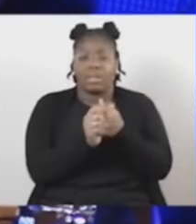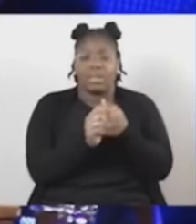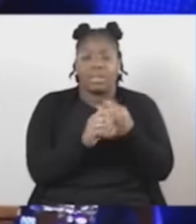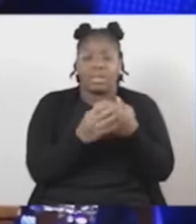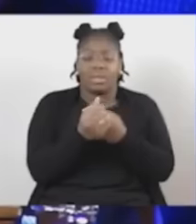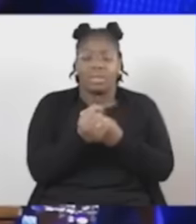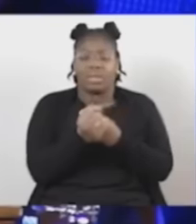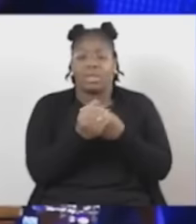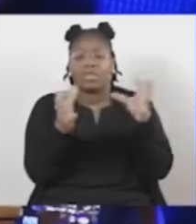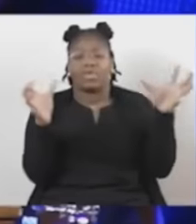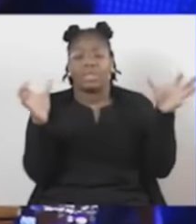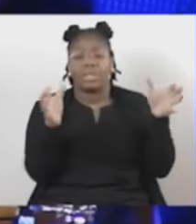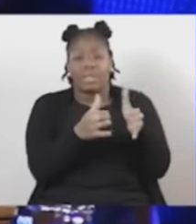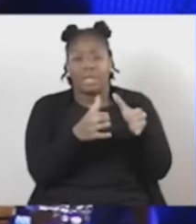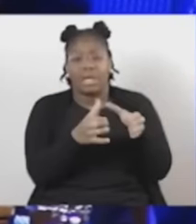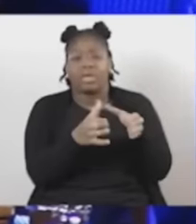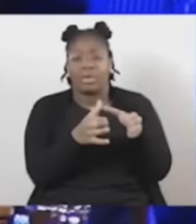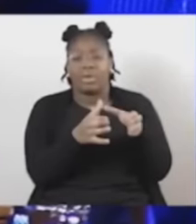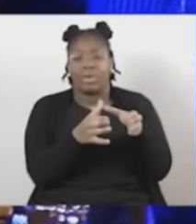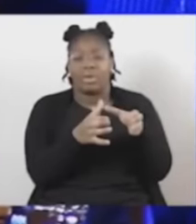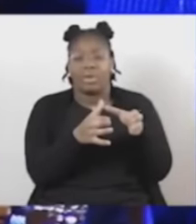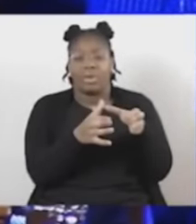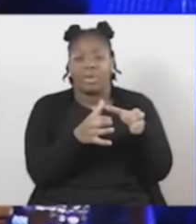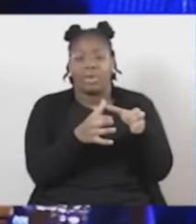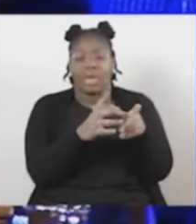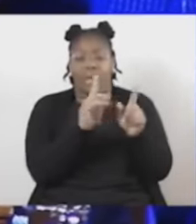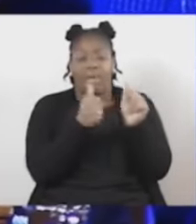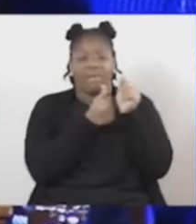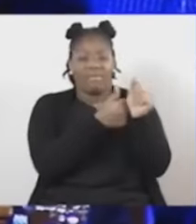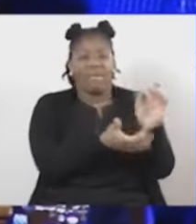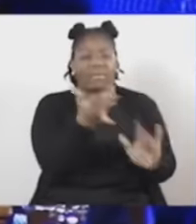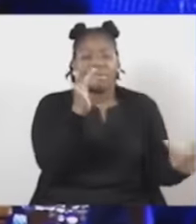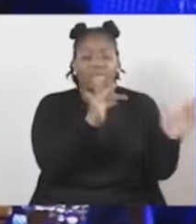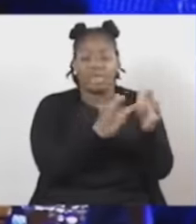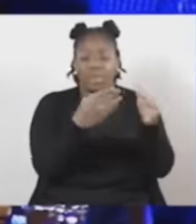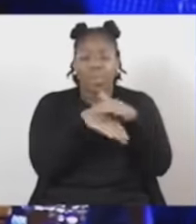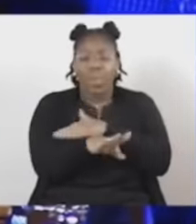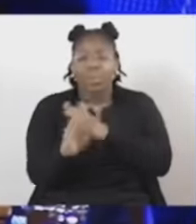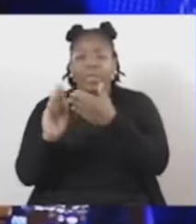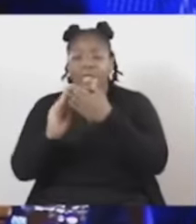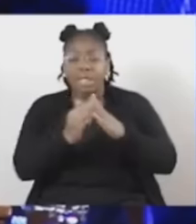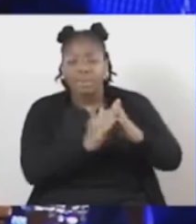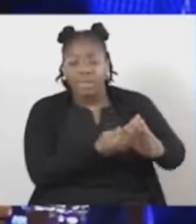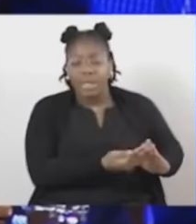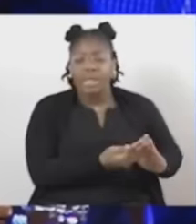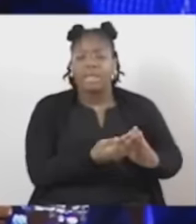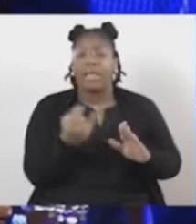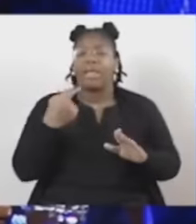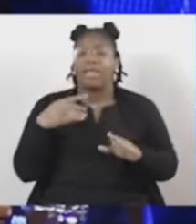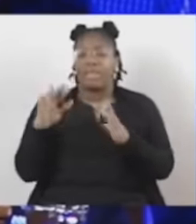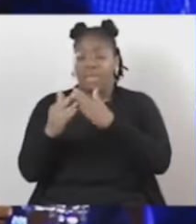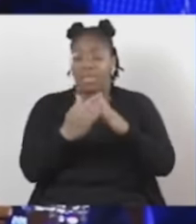assassins so together they can hijack Roman soldiers passing through these little poor communities that are being oppressed and left